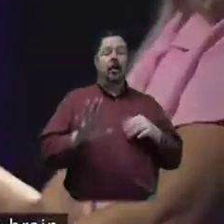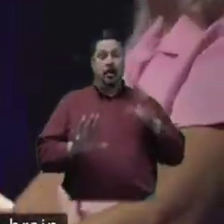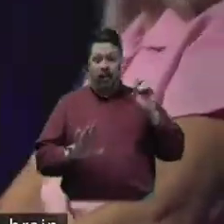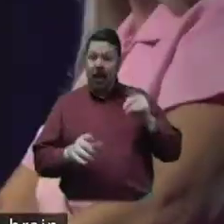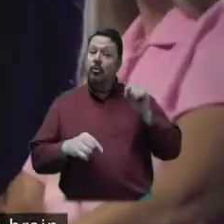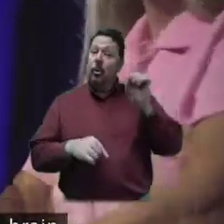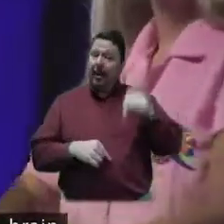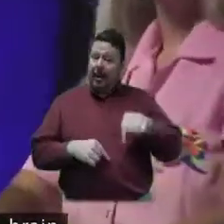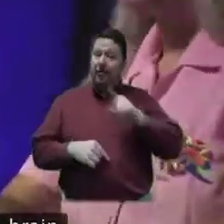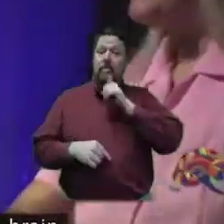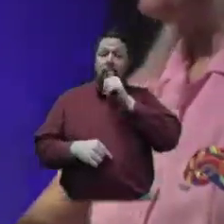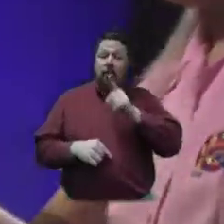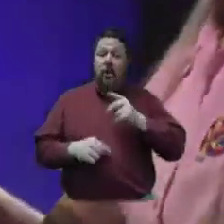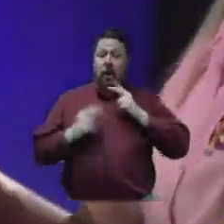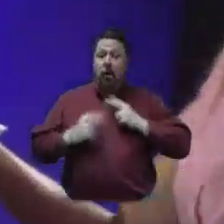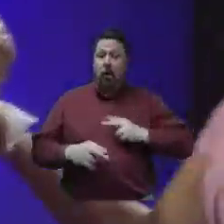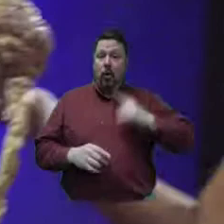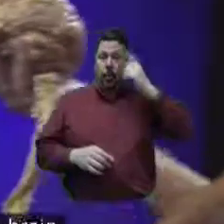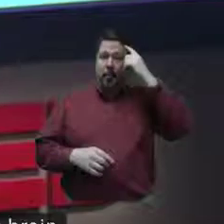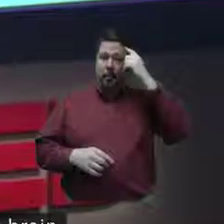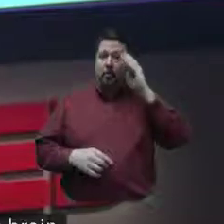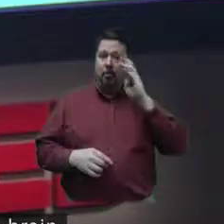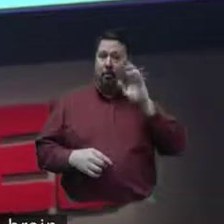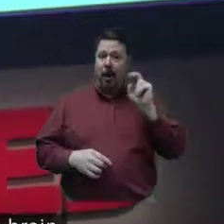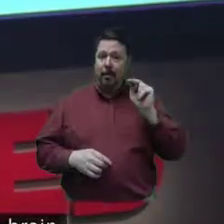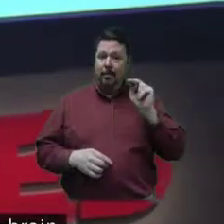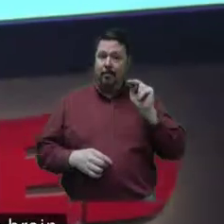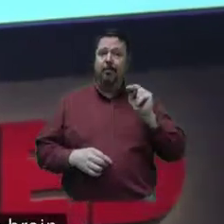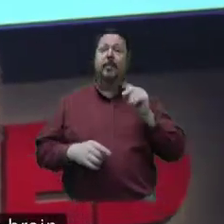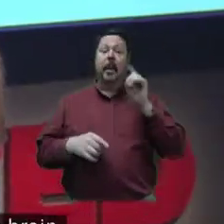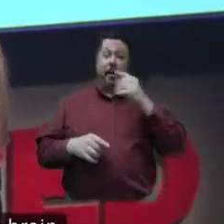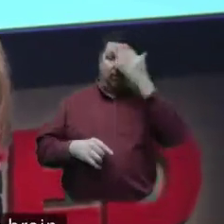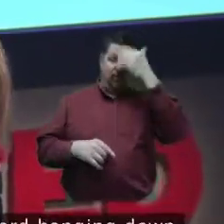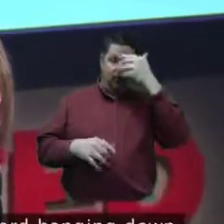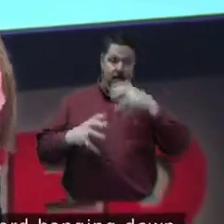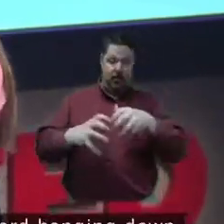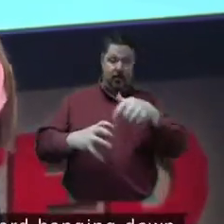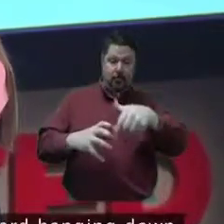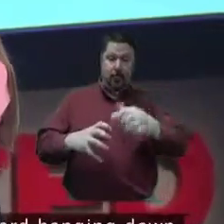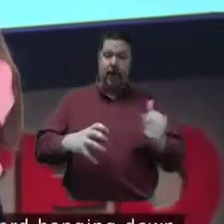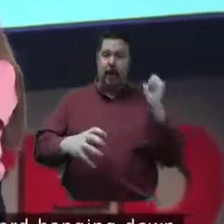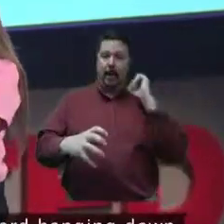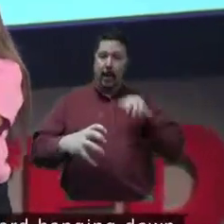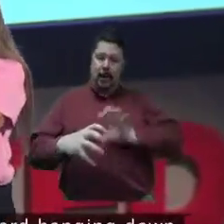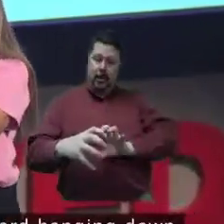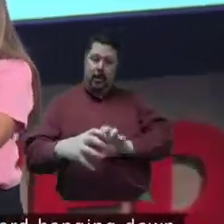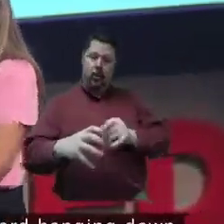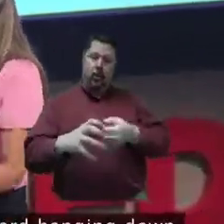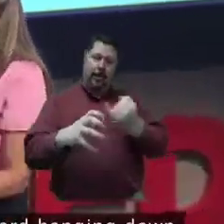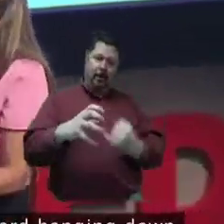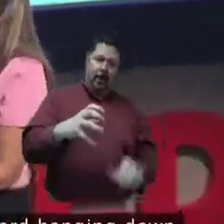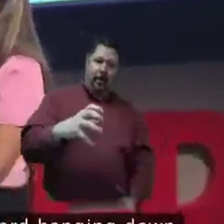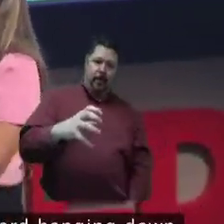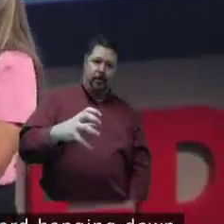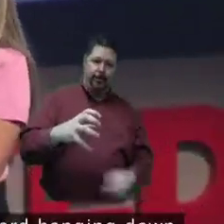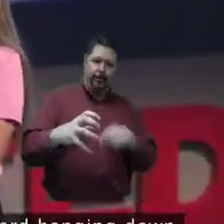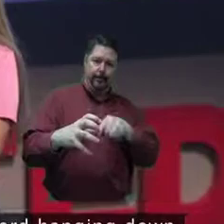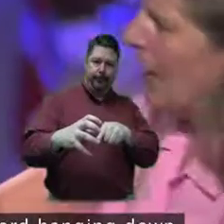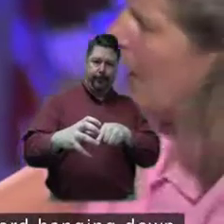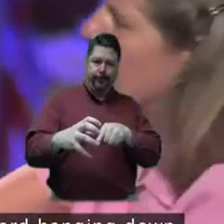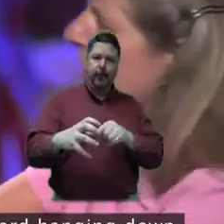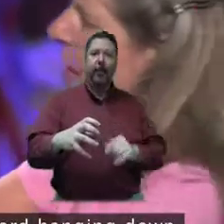So this is a real human brain. This is the front of the brain, the back of the brain with the spinal cord hanging